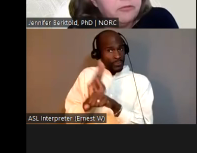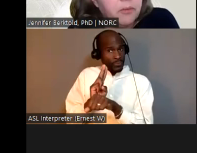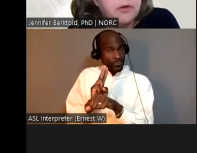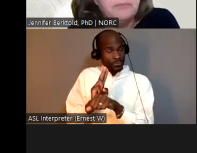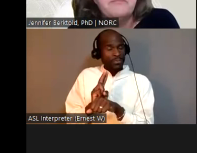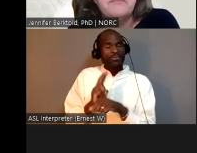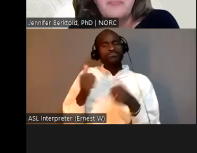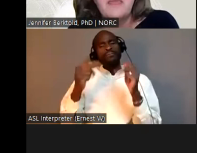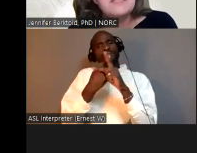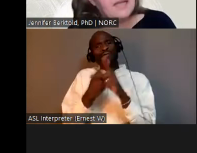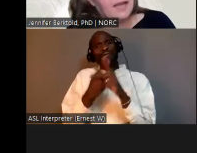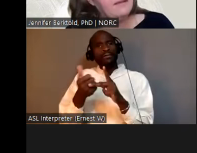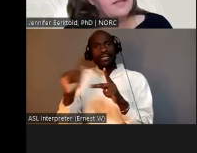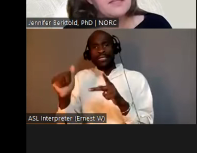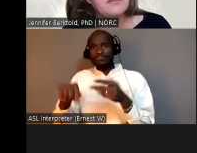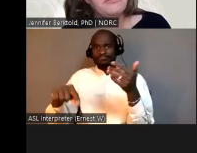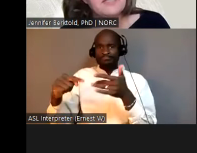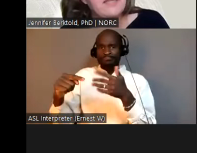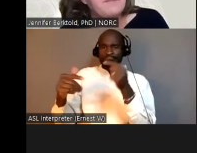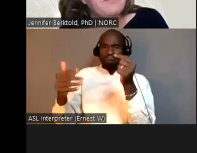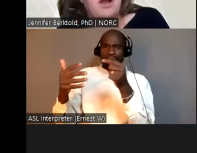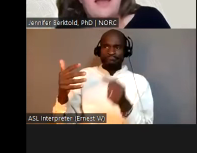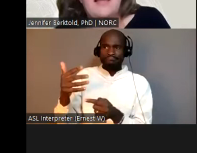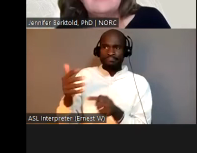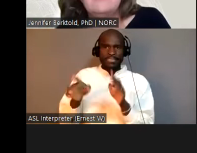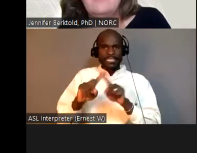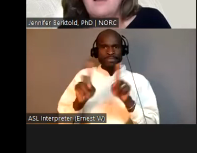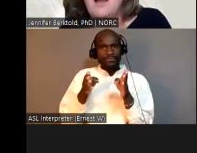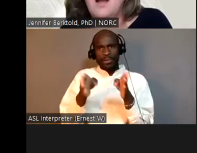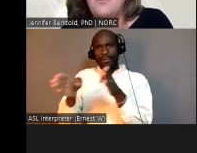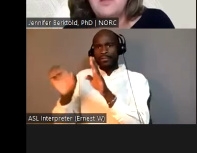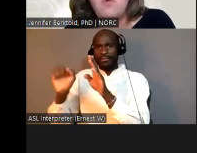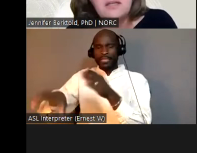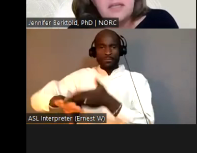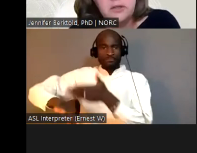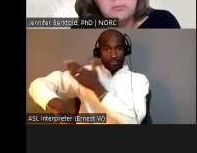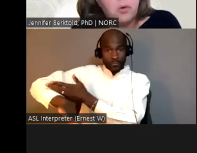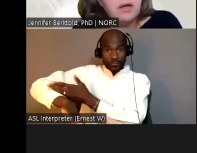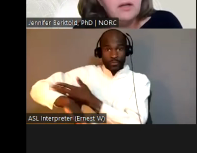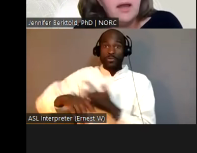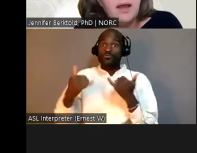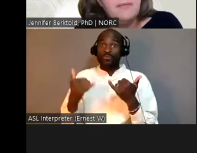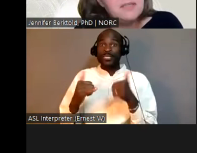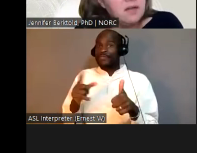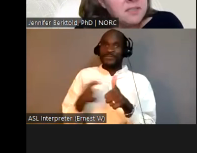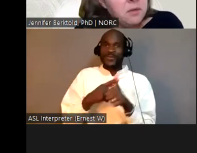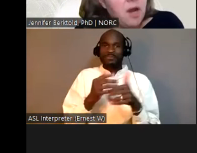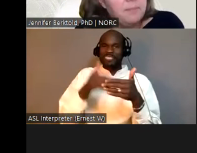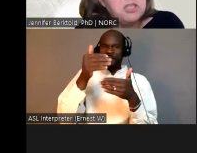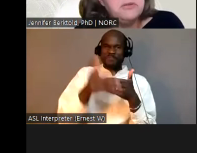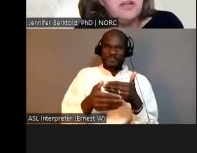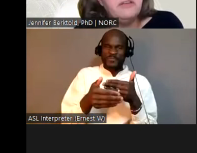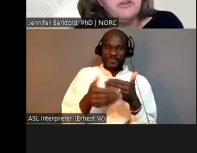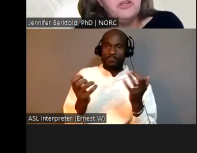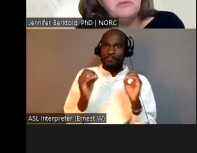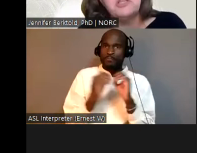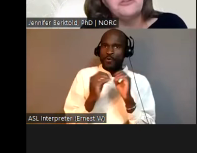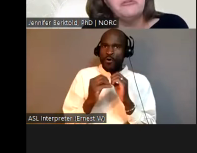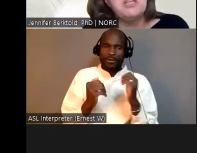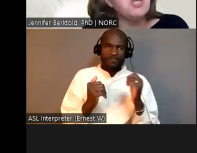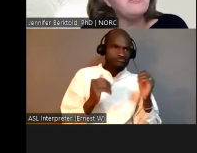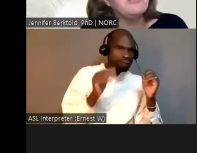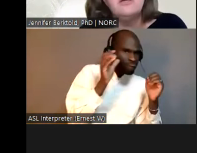moving forward. Today is a first step on that. We want to hear more, and this is also an opportunity for you